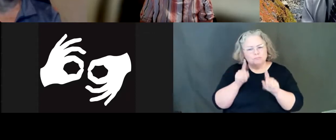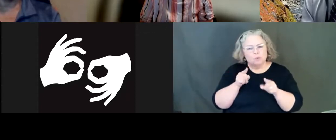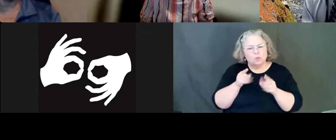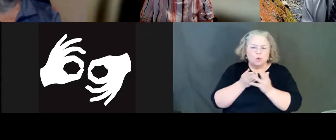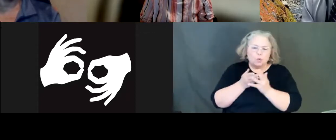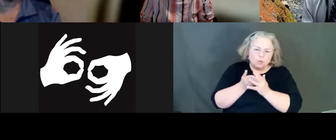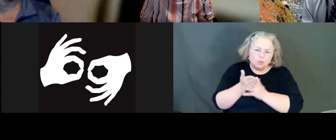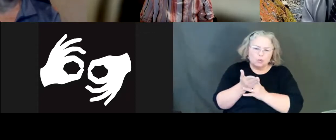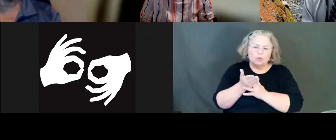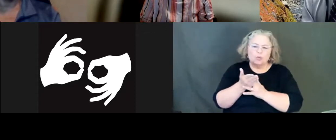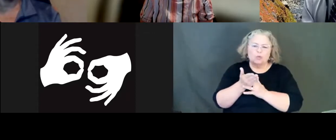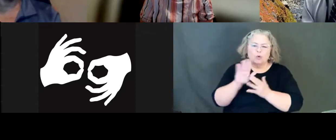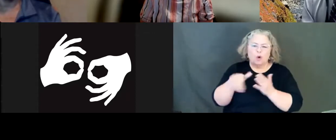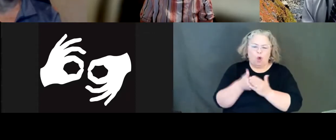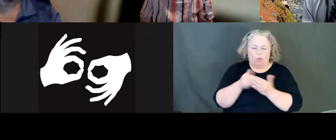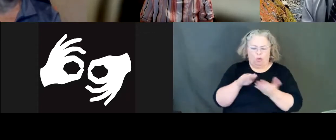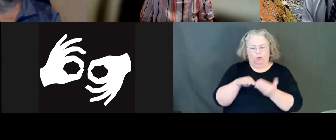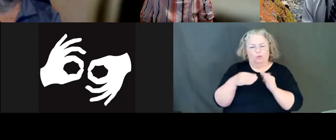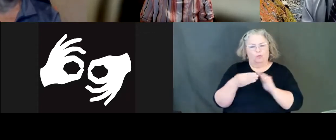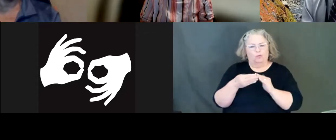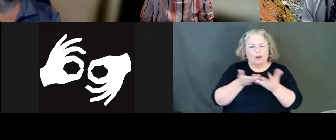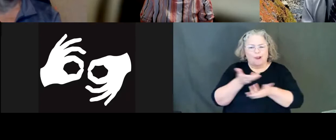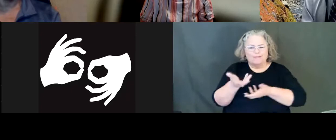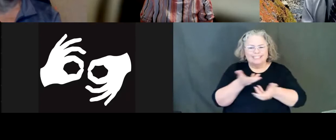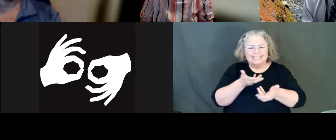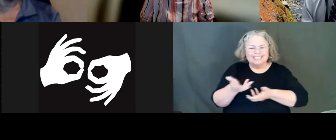all these community conversations.